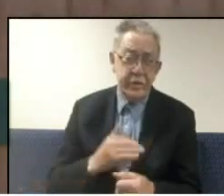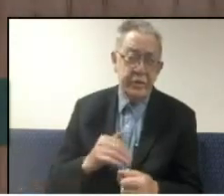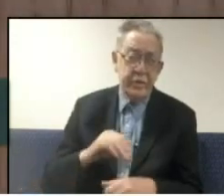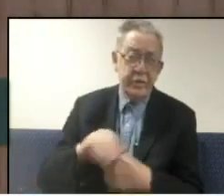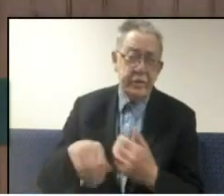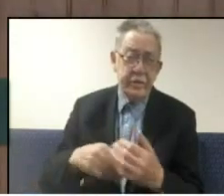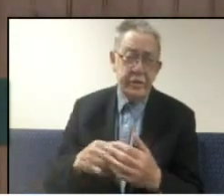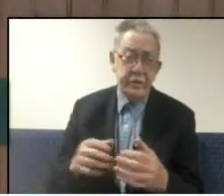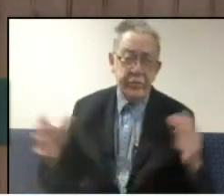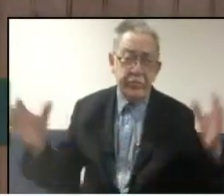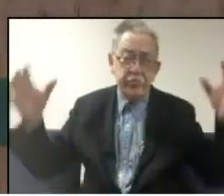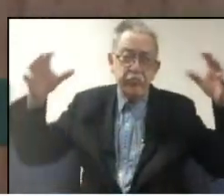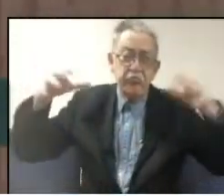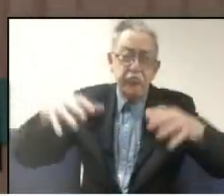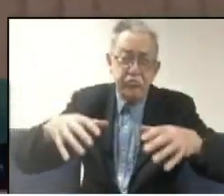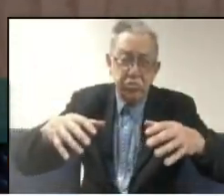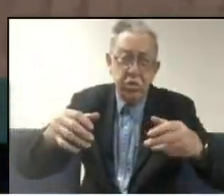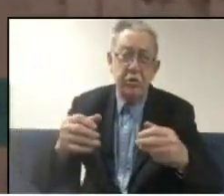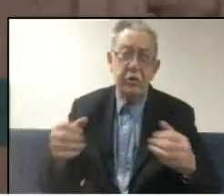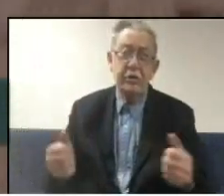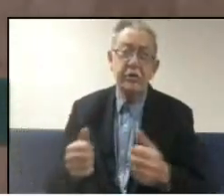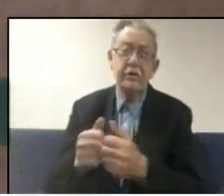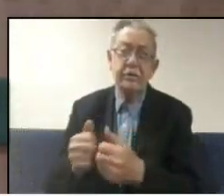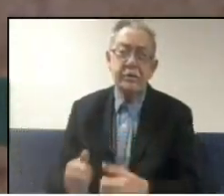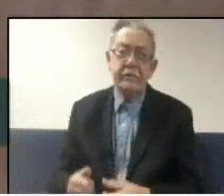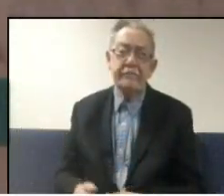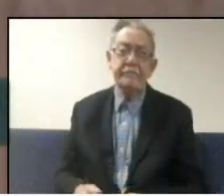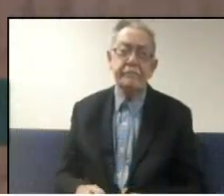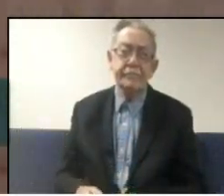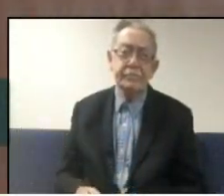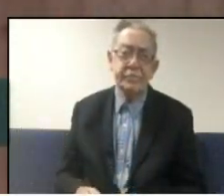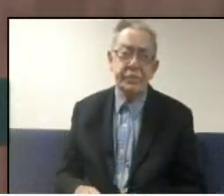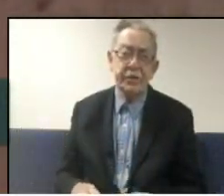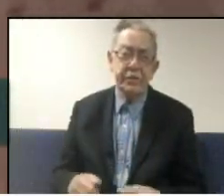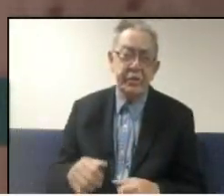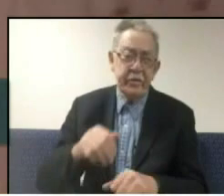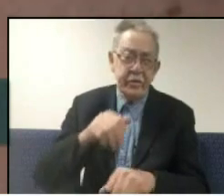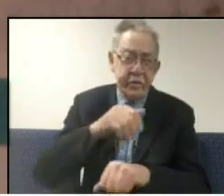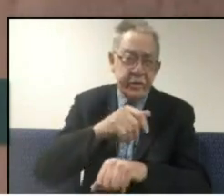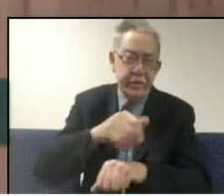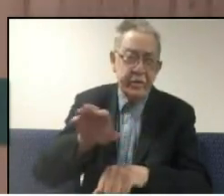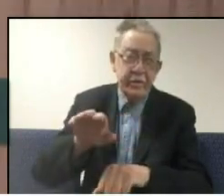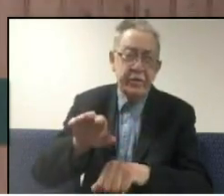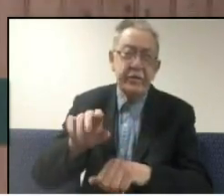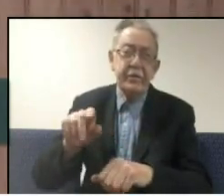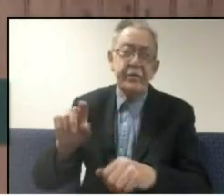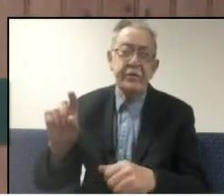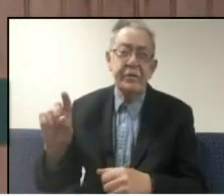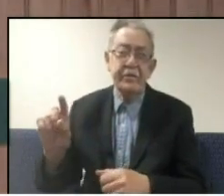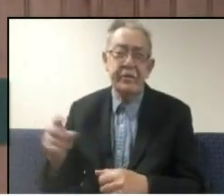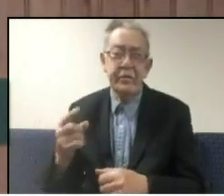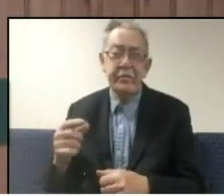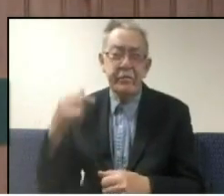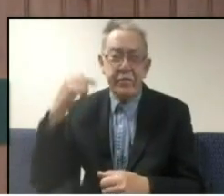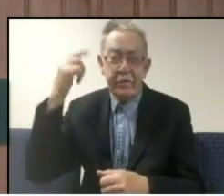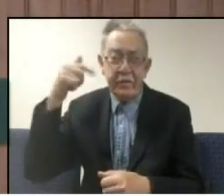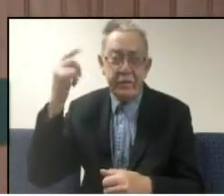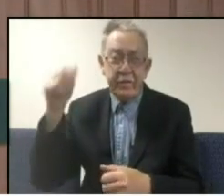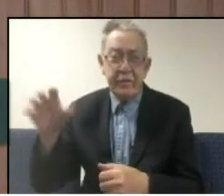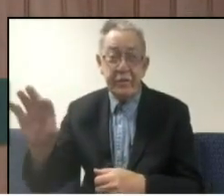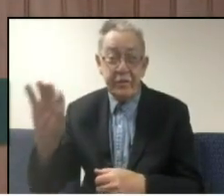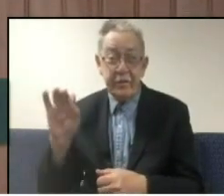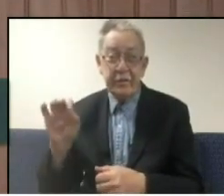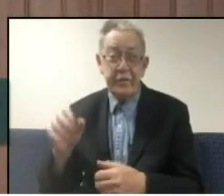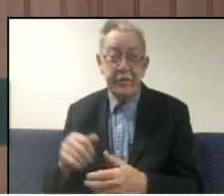could have gone through the Decapolis, but here is the most unorthodox choice of Jesus who goes and they